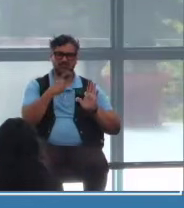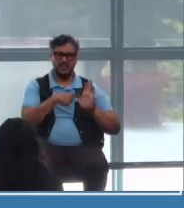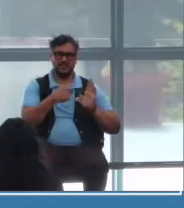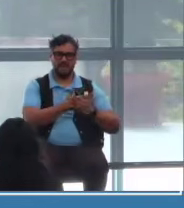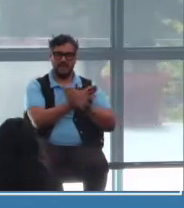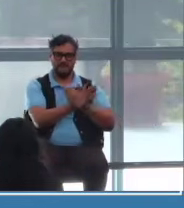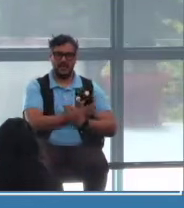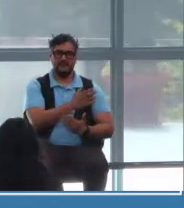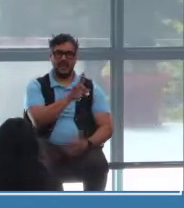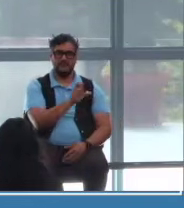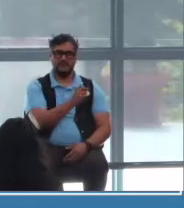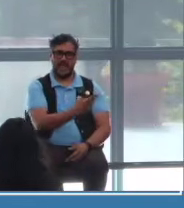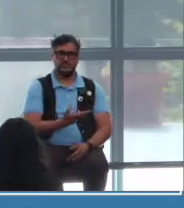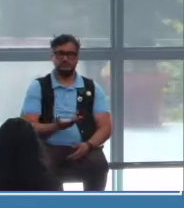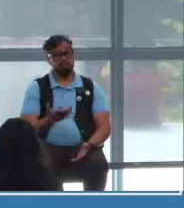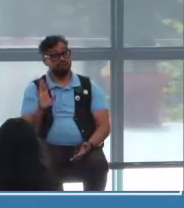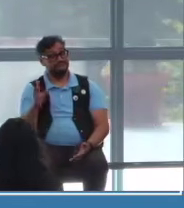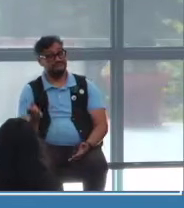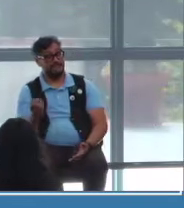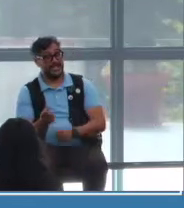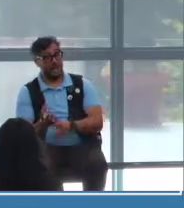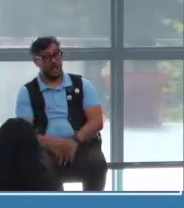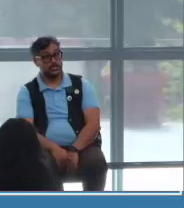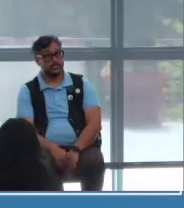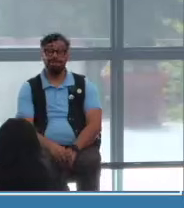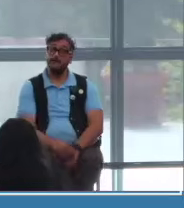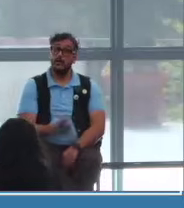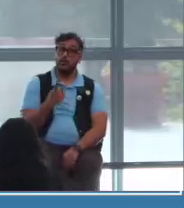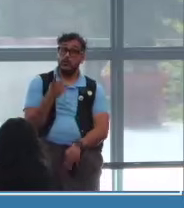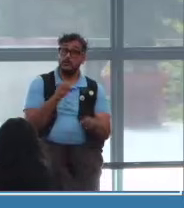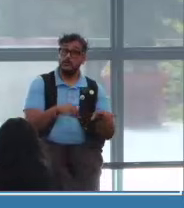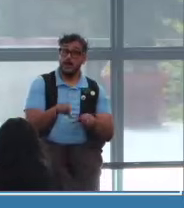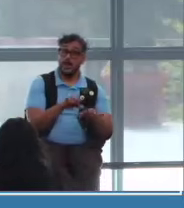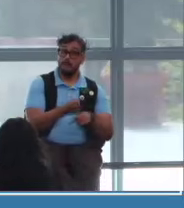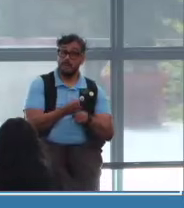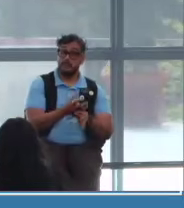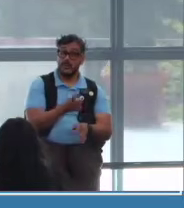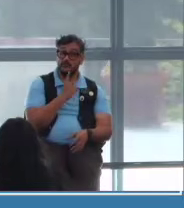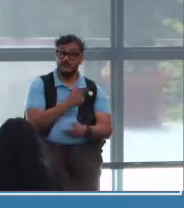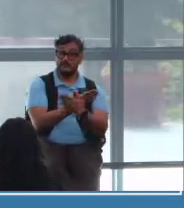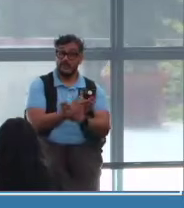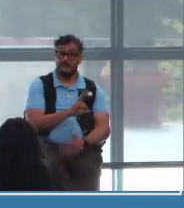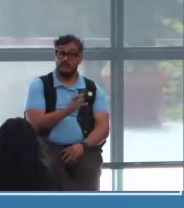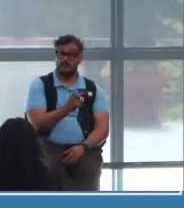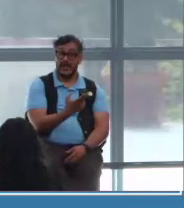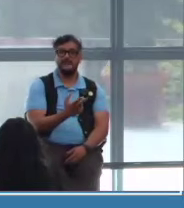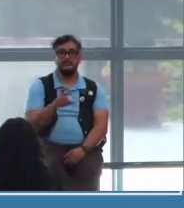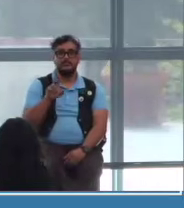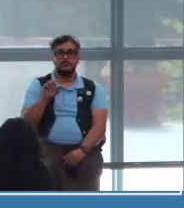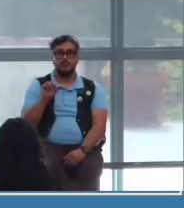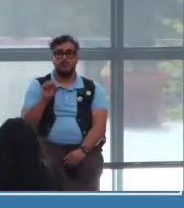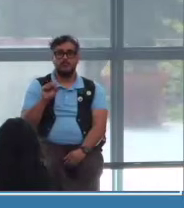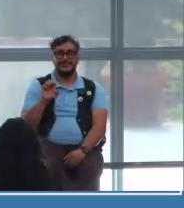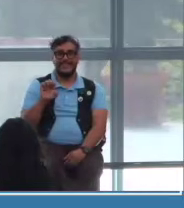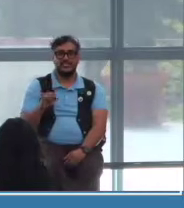there are many causes of butterfly rashes. The most common cause of a butterfly rash is rosacea,